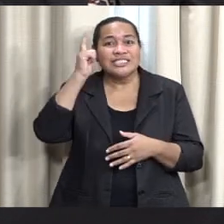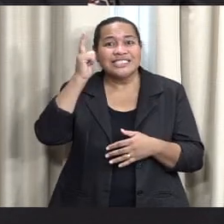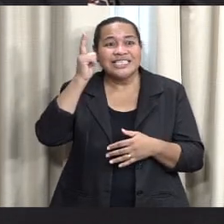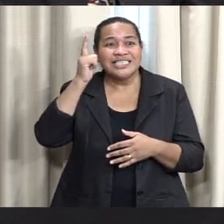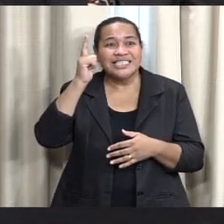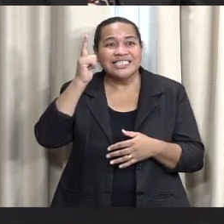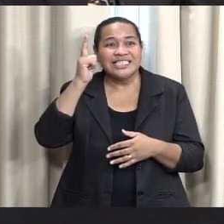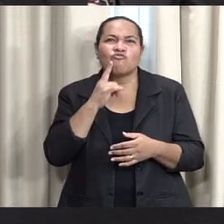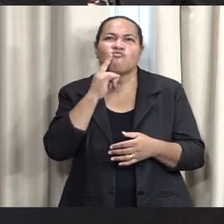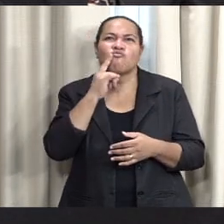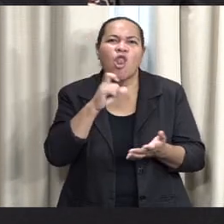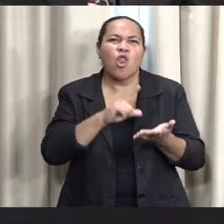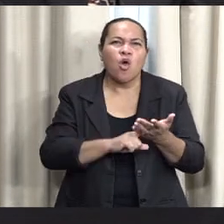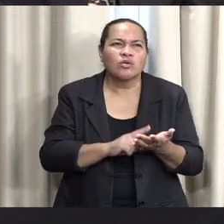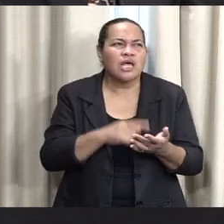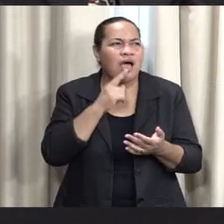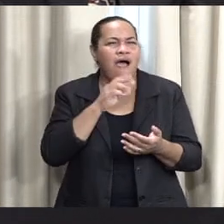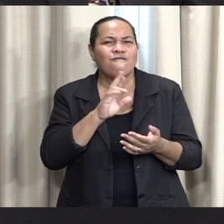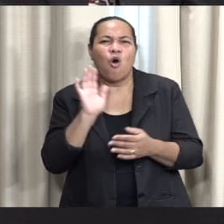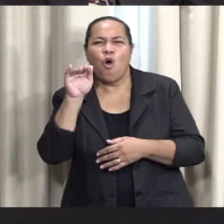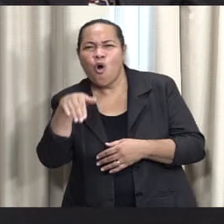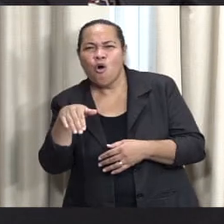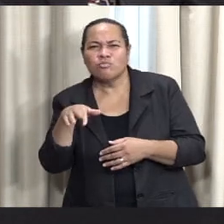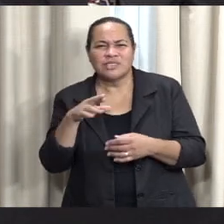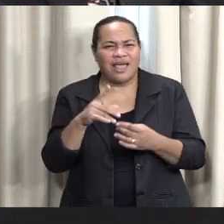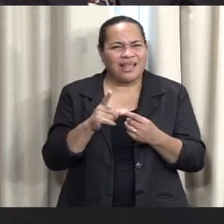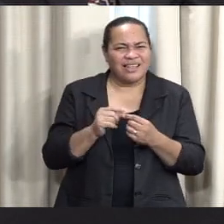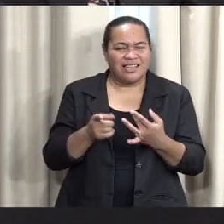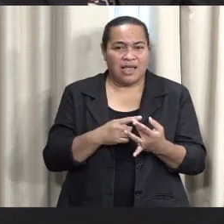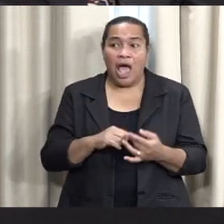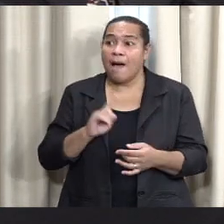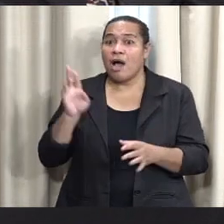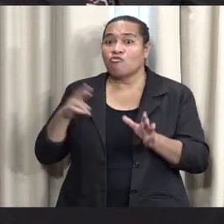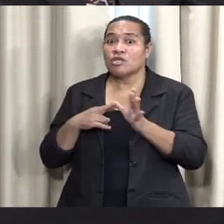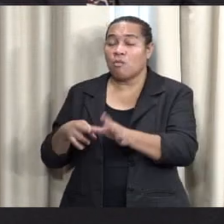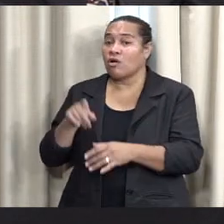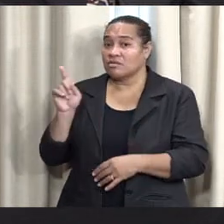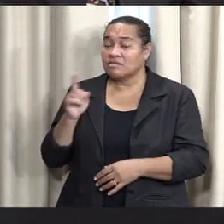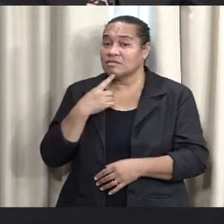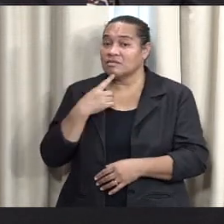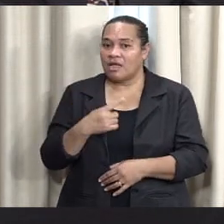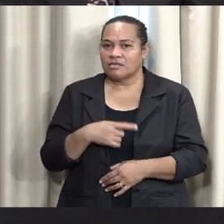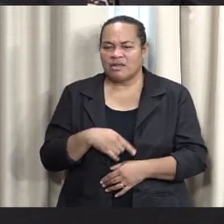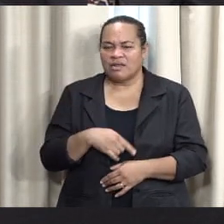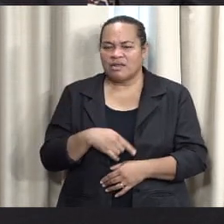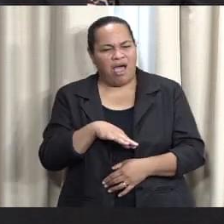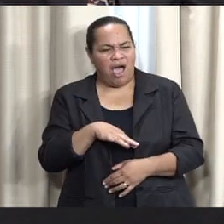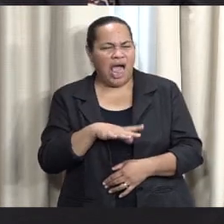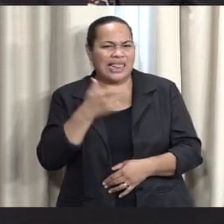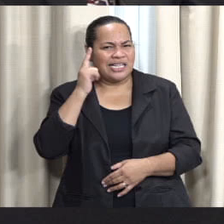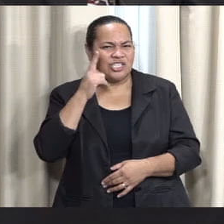loans for homes, etc. But her response was that teachers were never